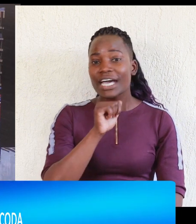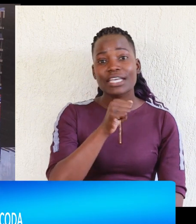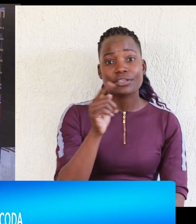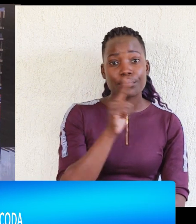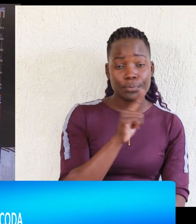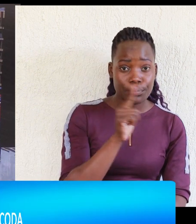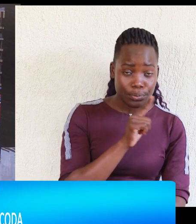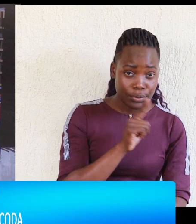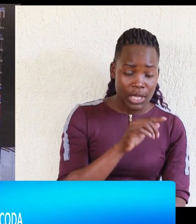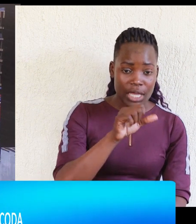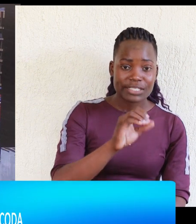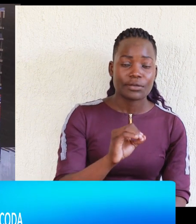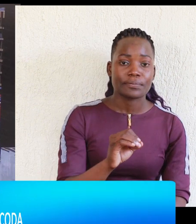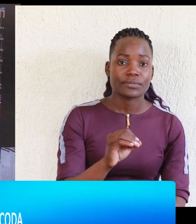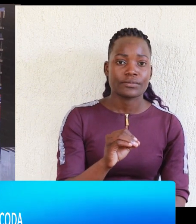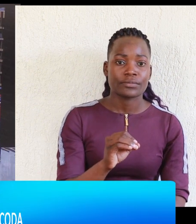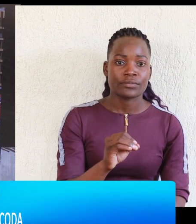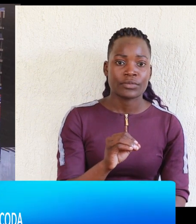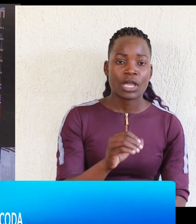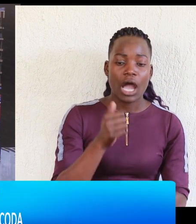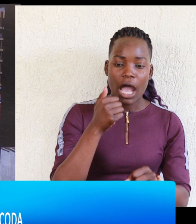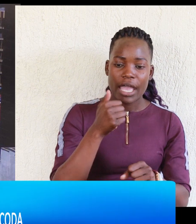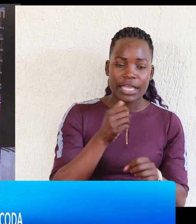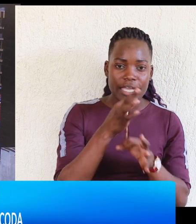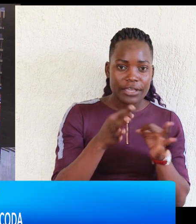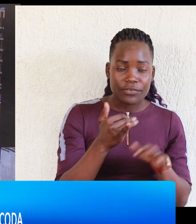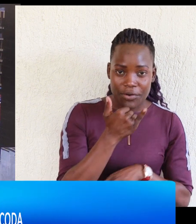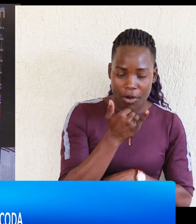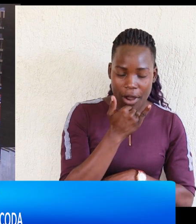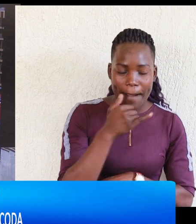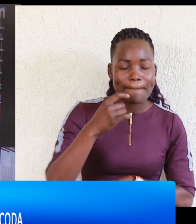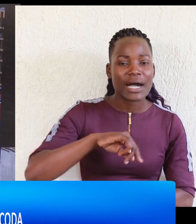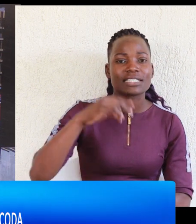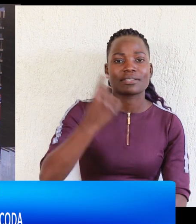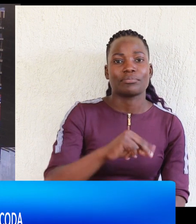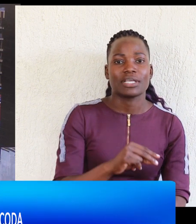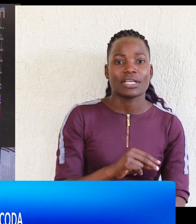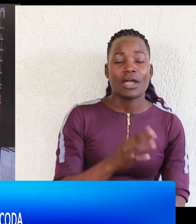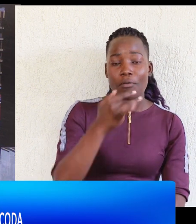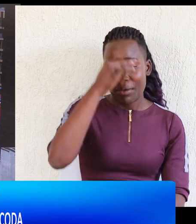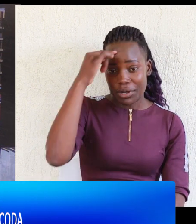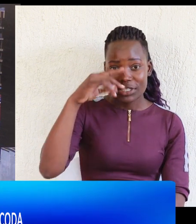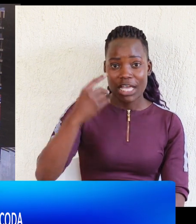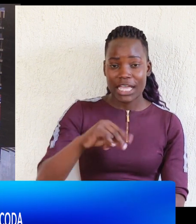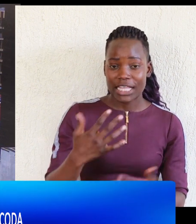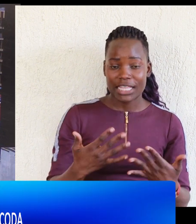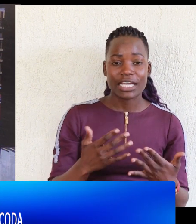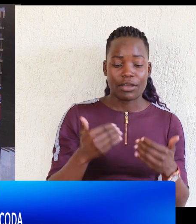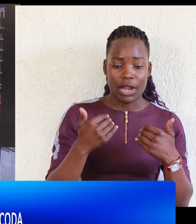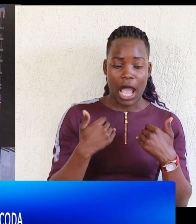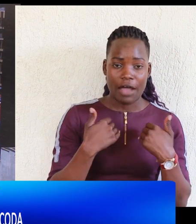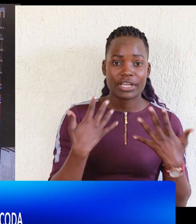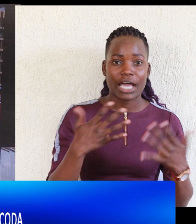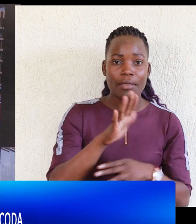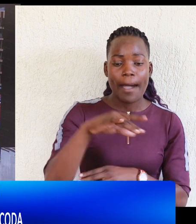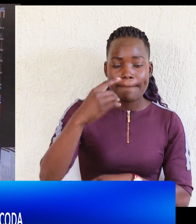a perfectionist. So it is like when you do anything wrong, as in I will actually freeze out and get scared. Because anything she'll have in her hand, she'll